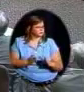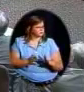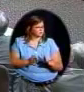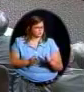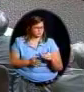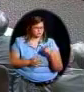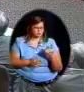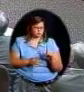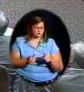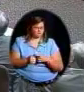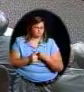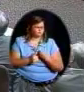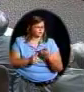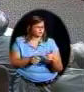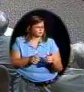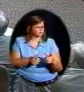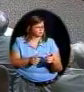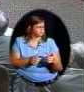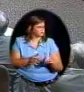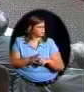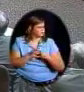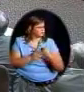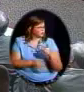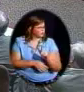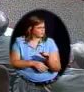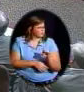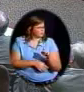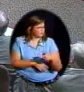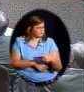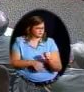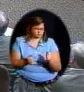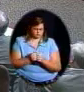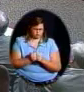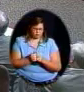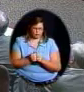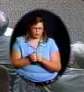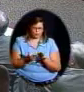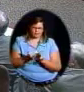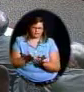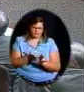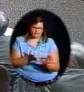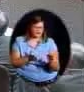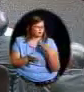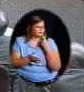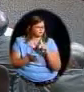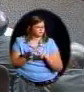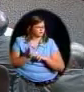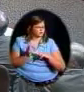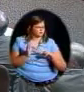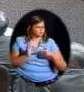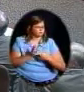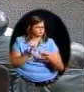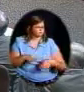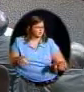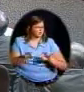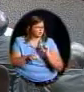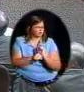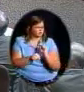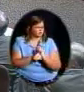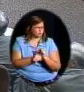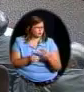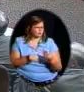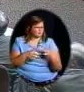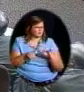the LEAPS student internship program with the county, which offers meaningful work experiences to our students in a variety of areas of